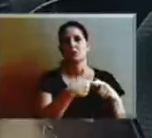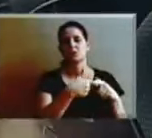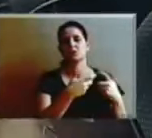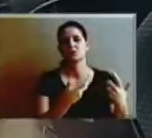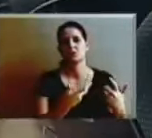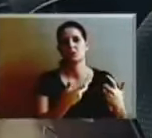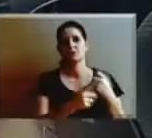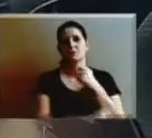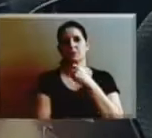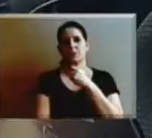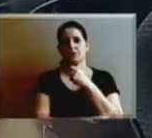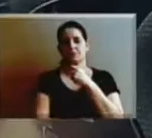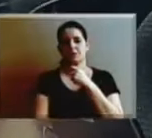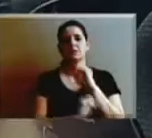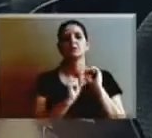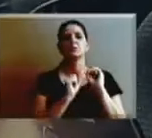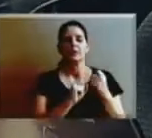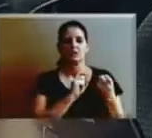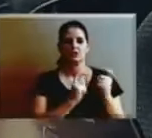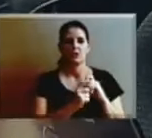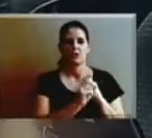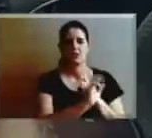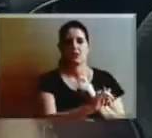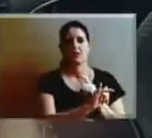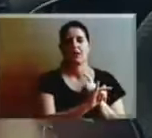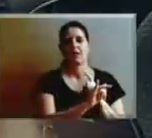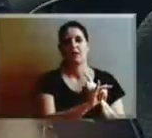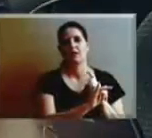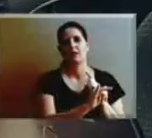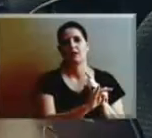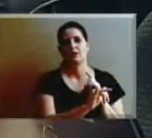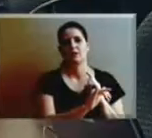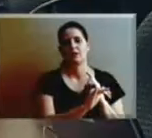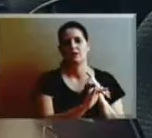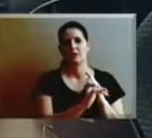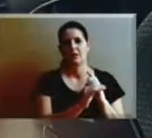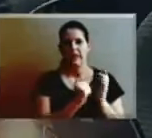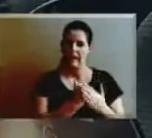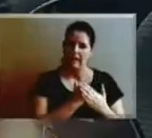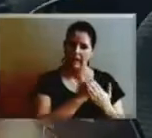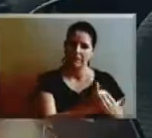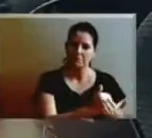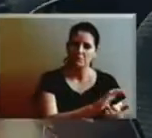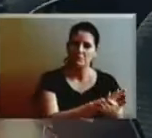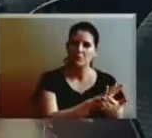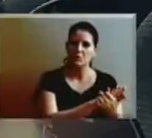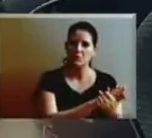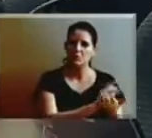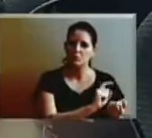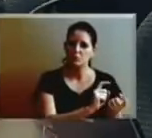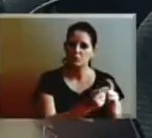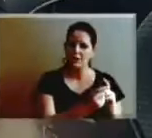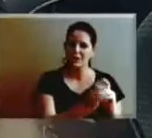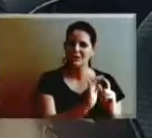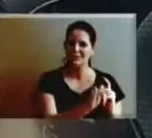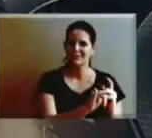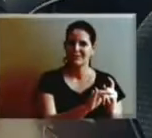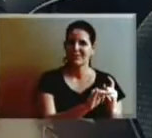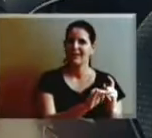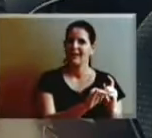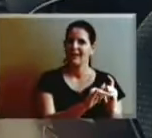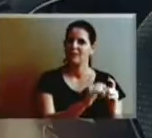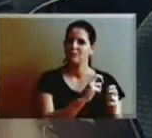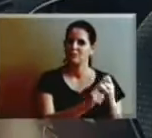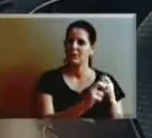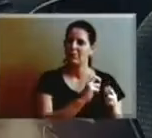believe we can change that culture inside schools, and we can help schools to change those disproportionate numbers